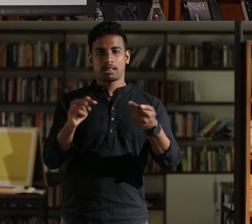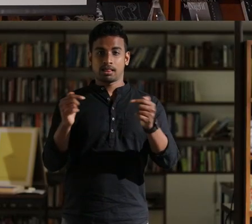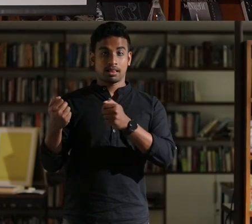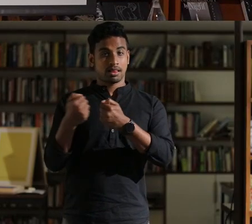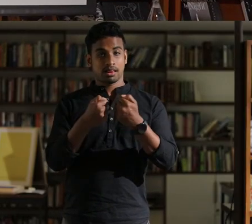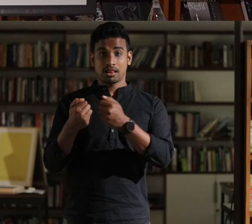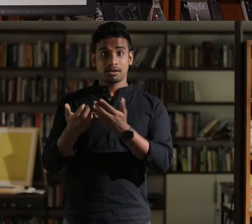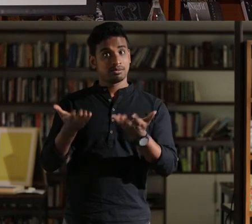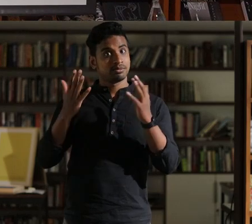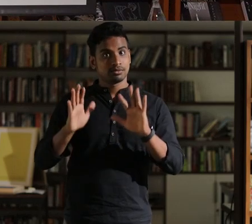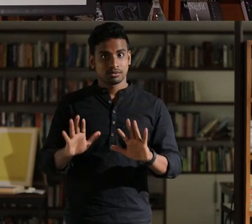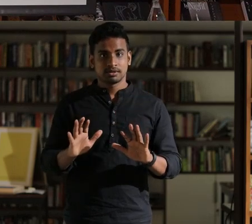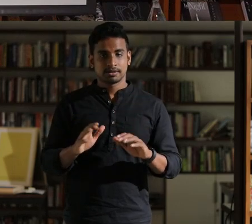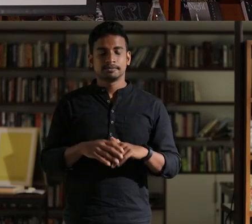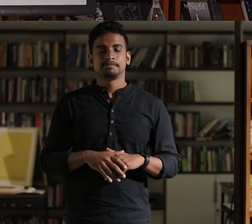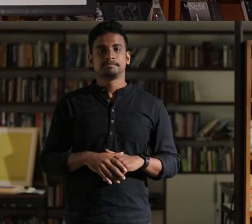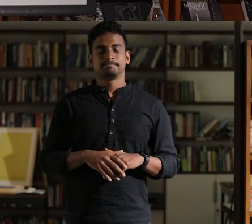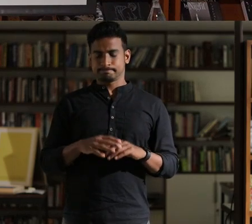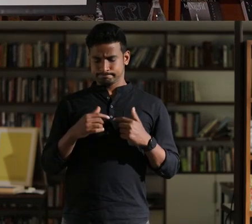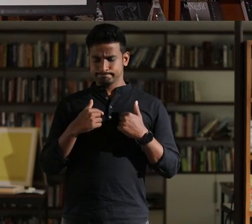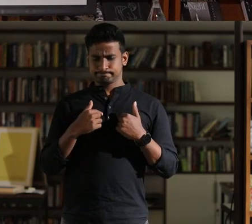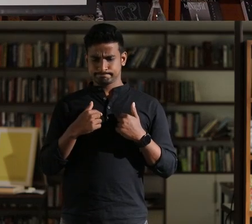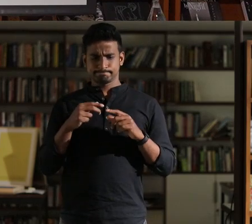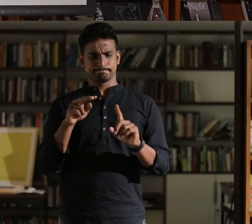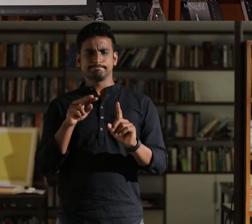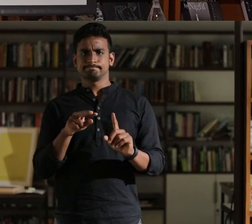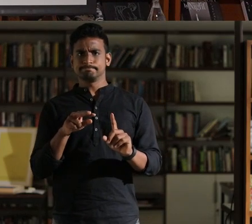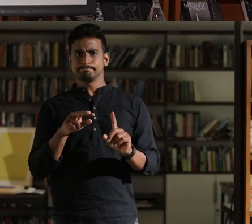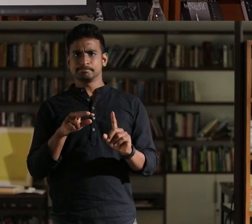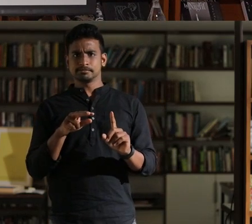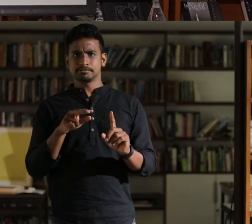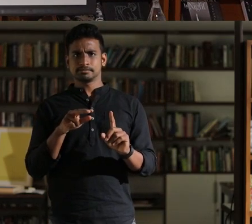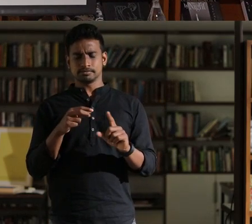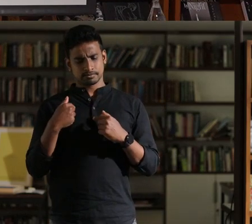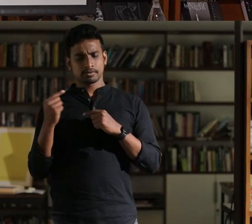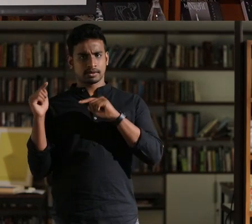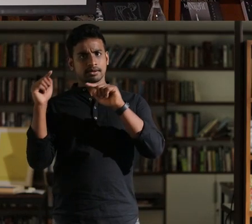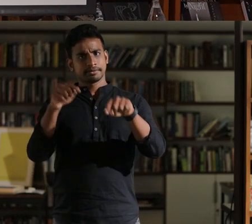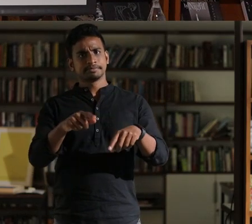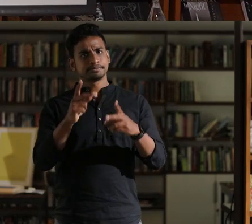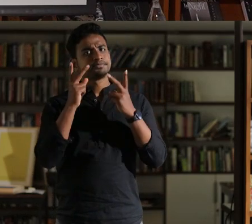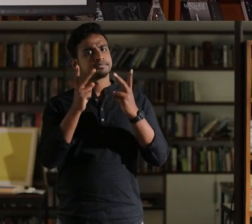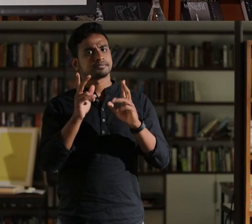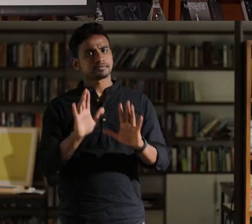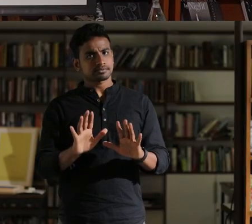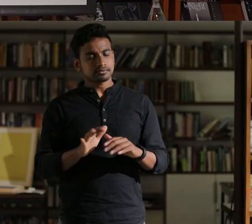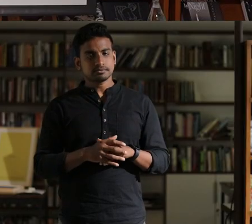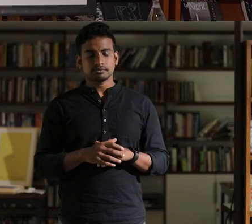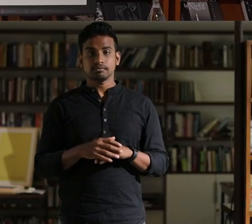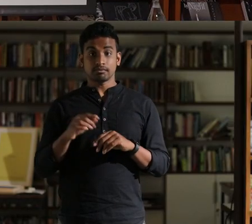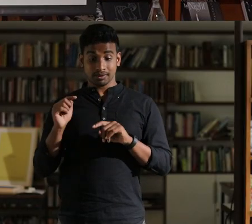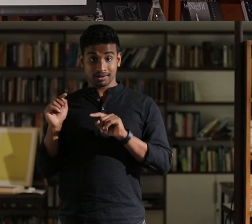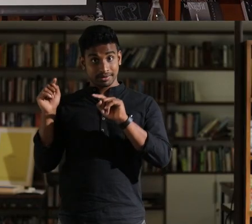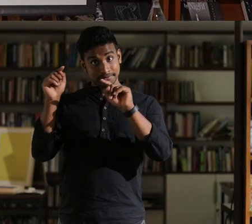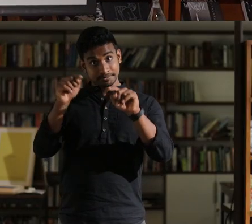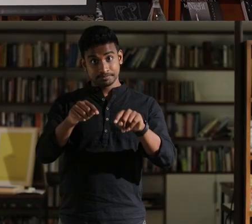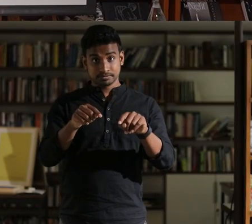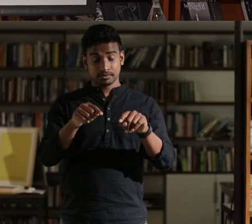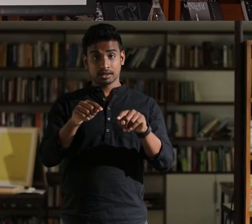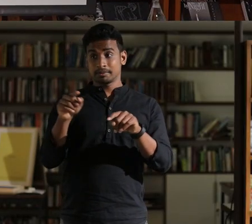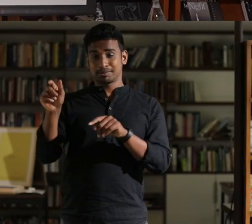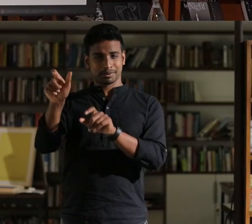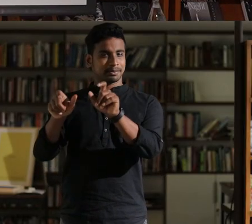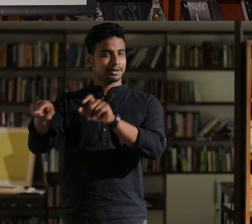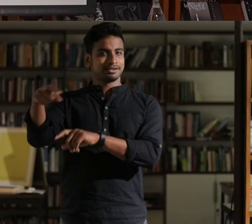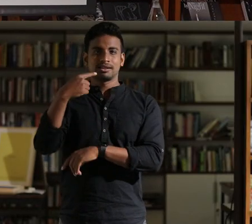kind of talked. And I said, I was told about how this is not the first time it's happening. So my immediate thought was, if it's not the first time